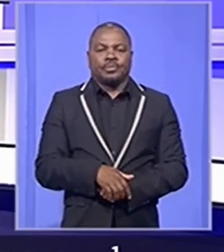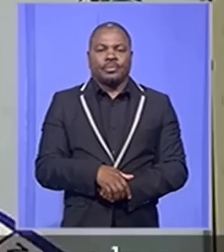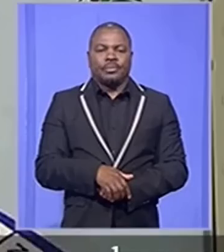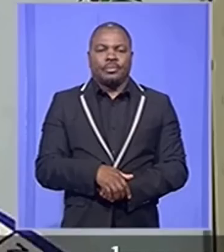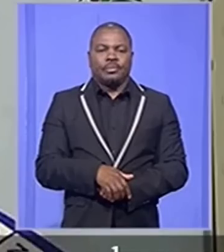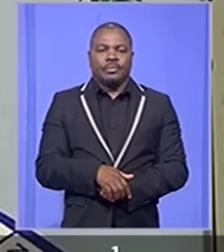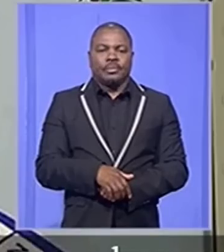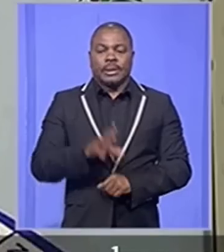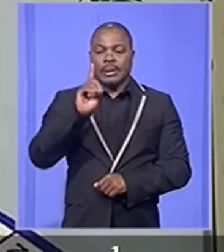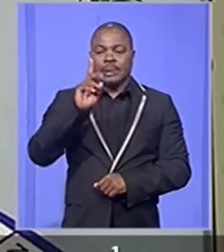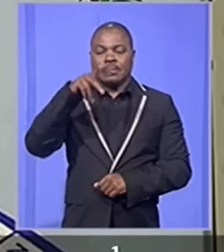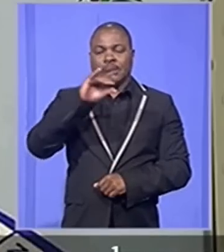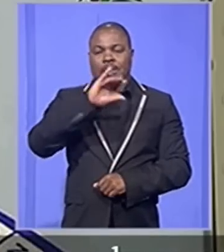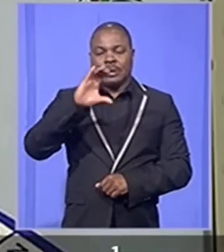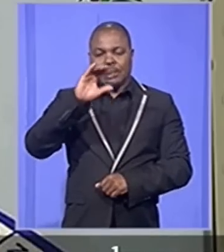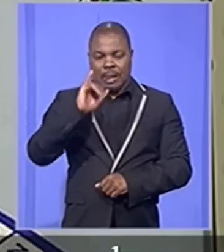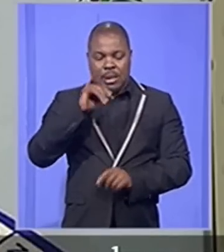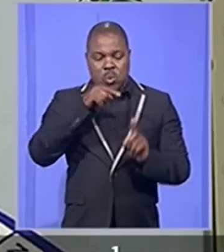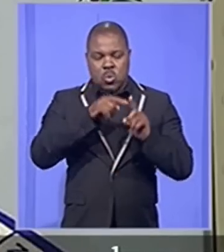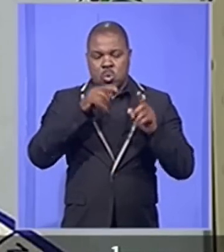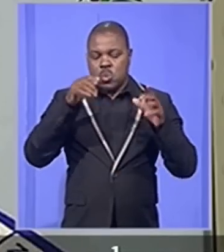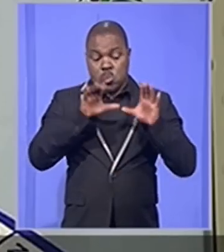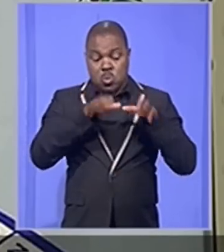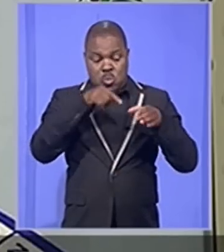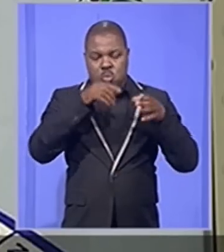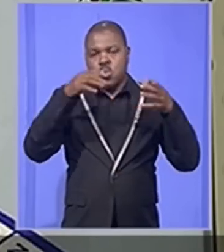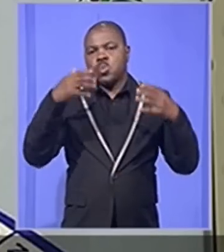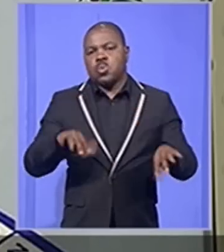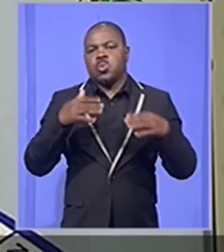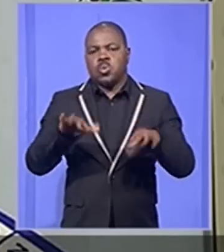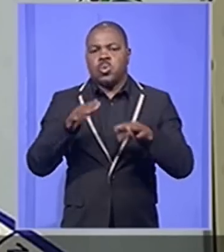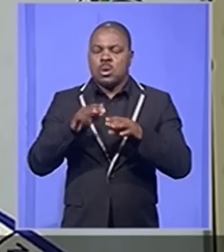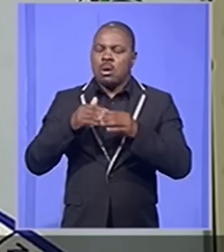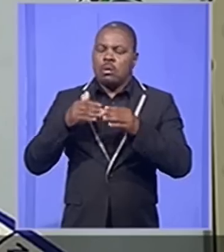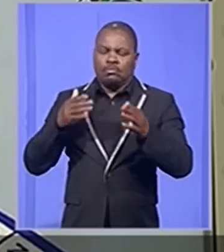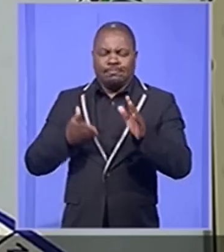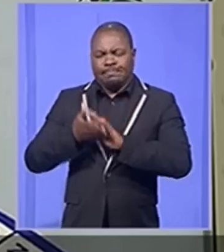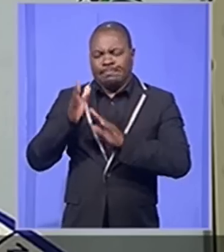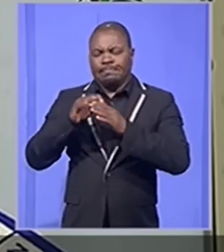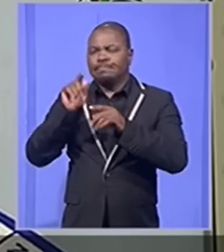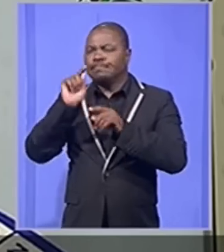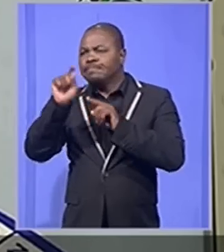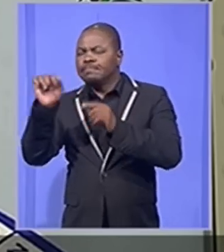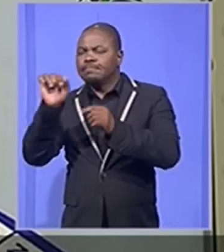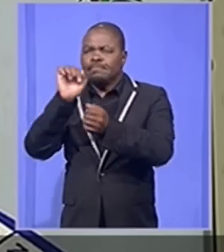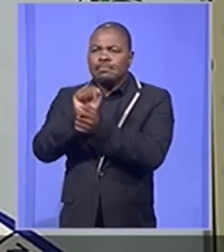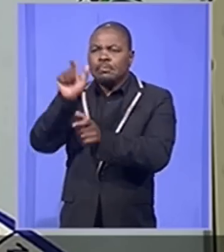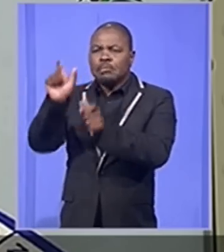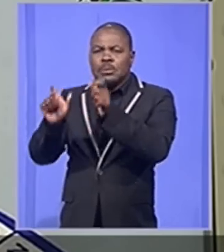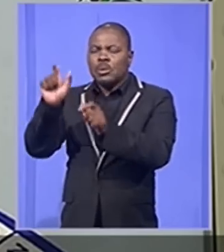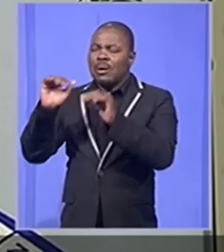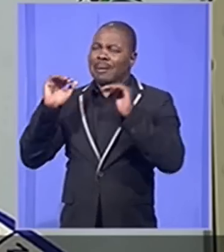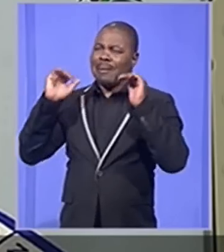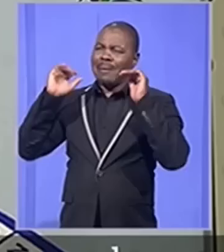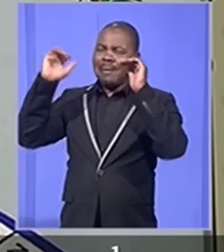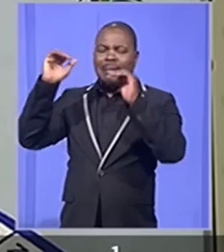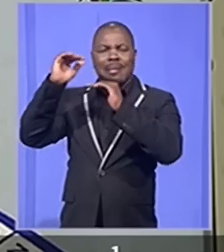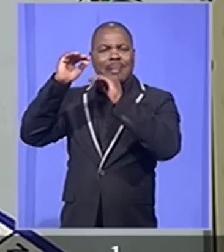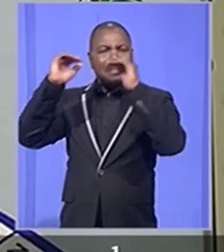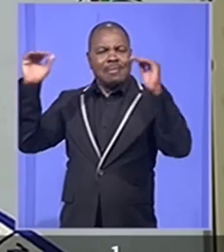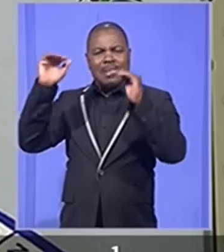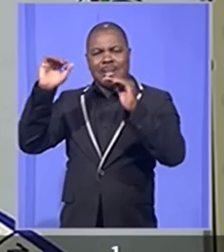The DPCI has made significant inroads in apprehending individuals involved in high-profile